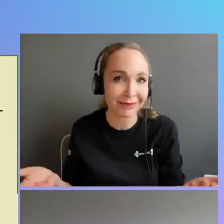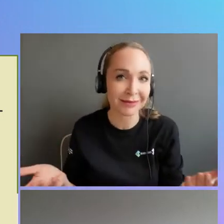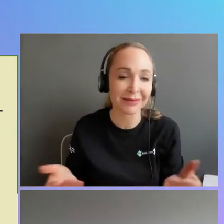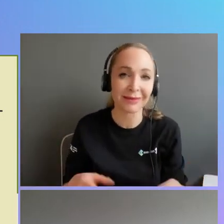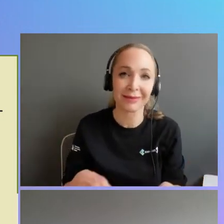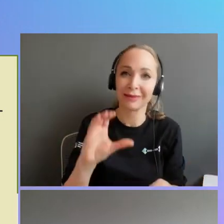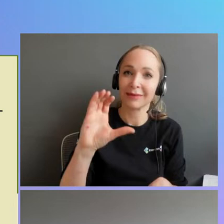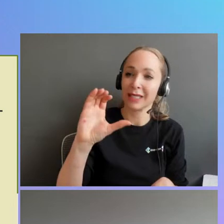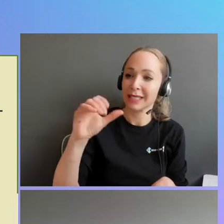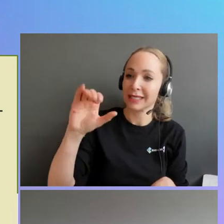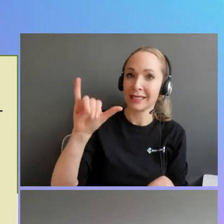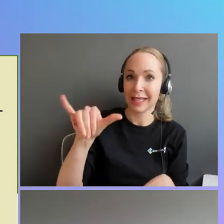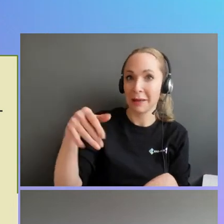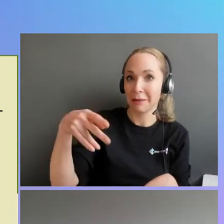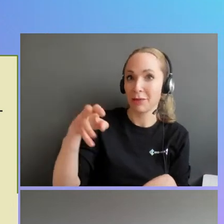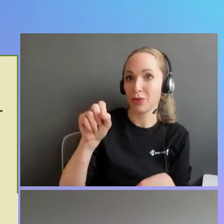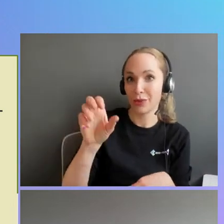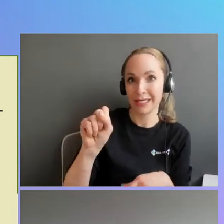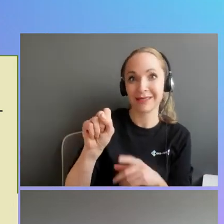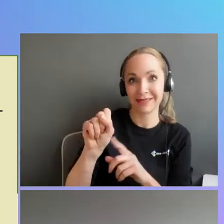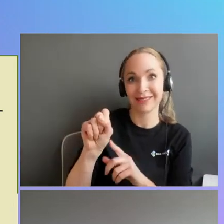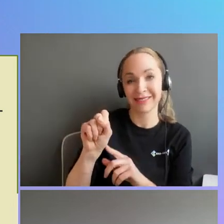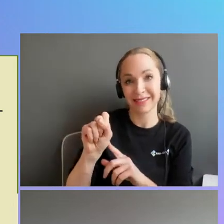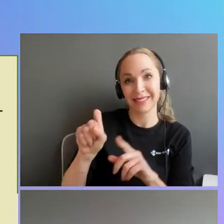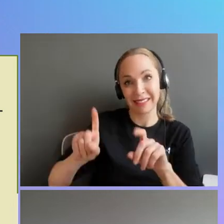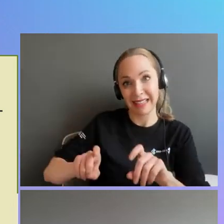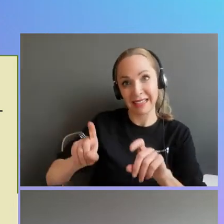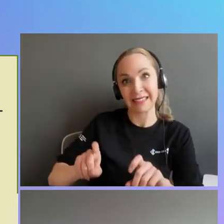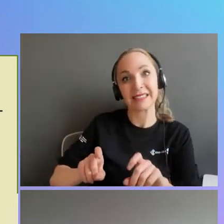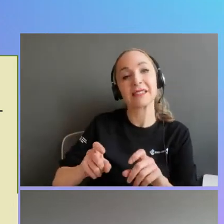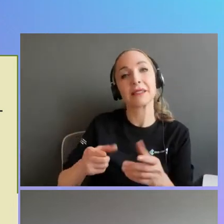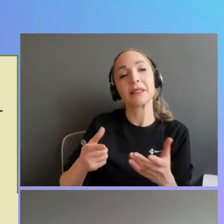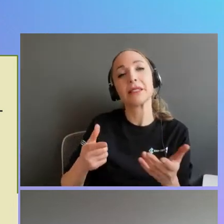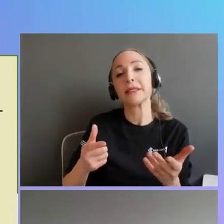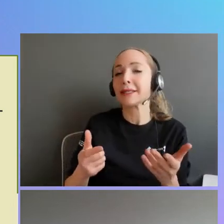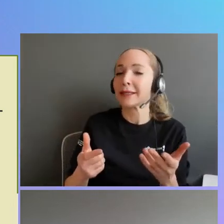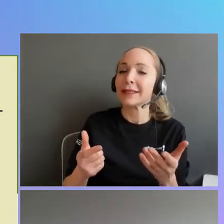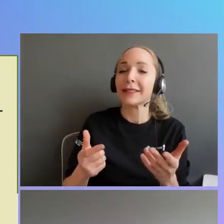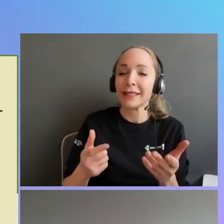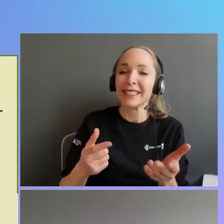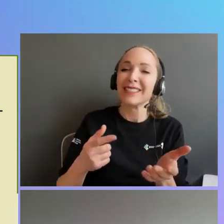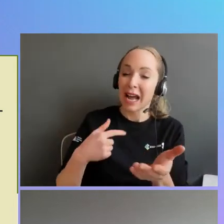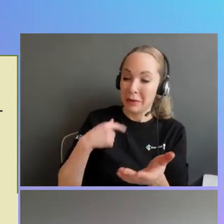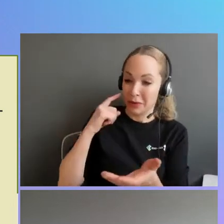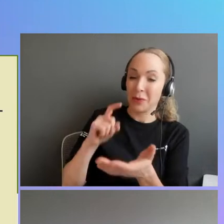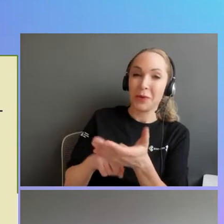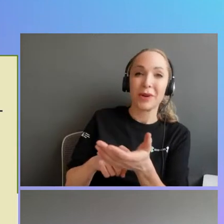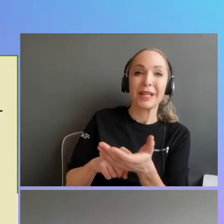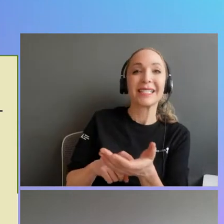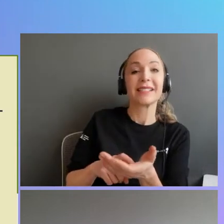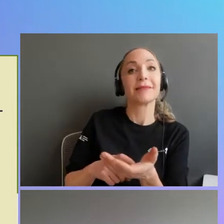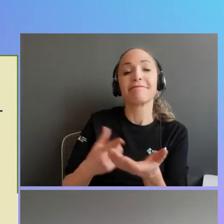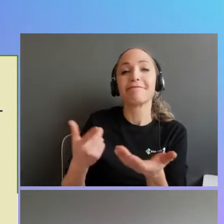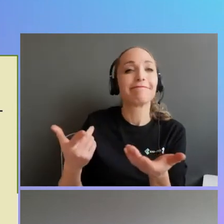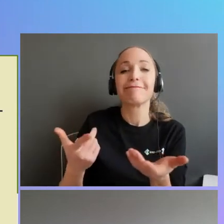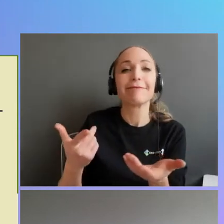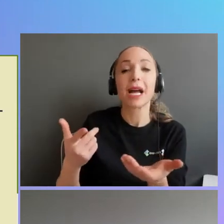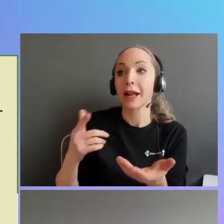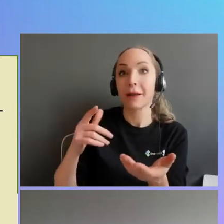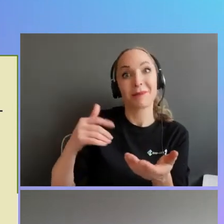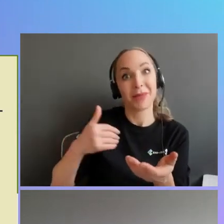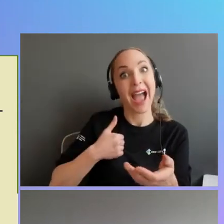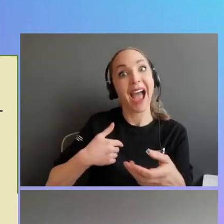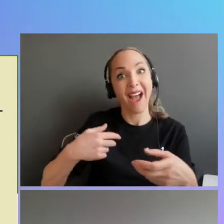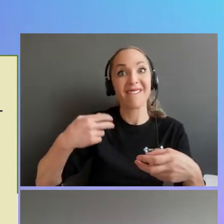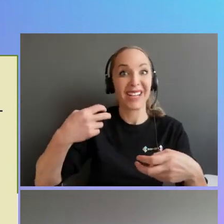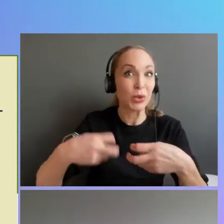there is less coverage of issues caught than for end-to-end tests,